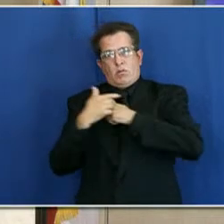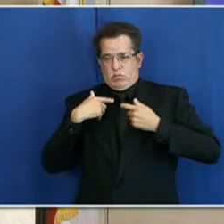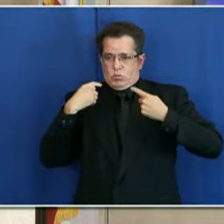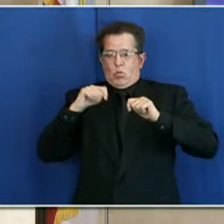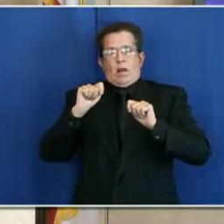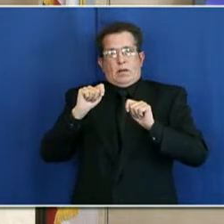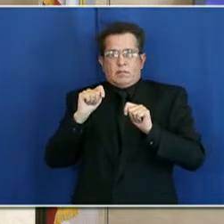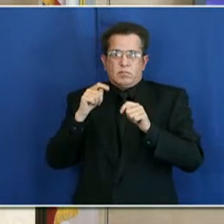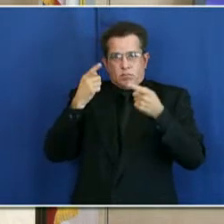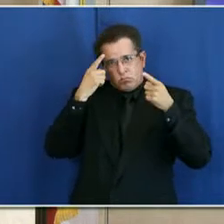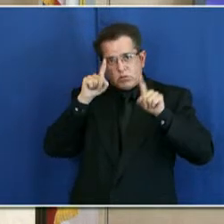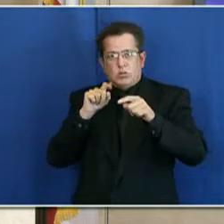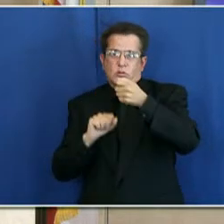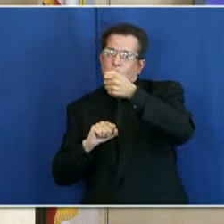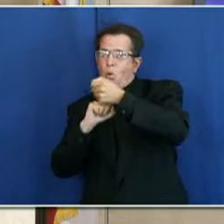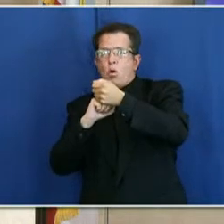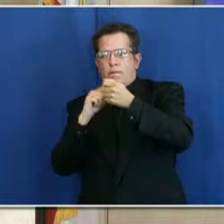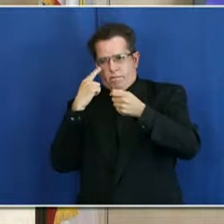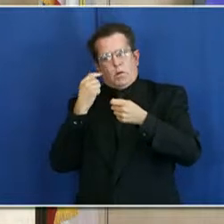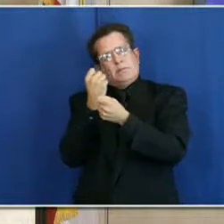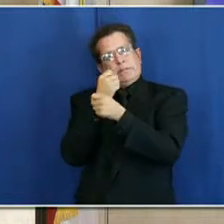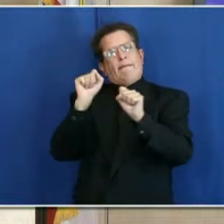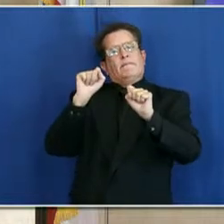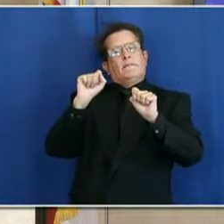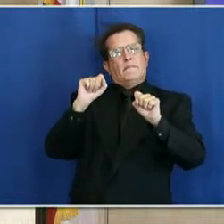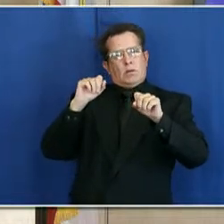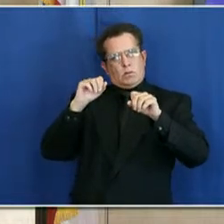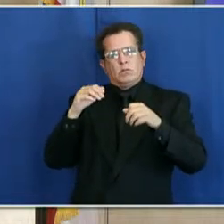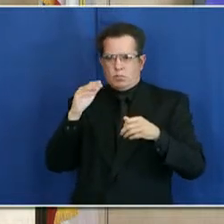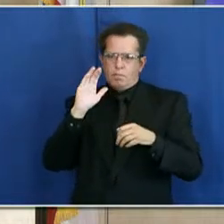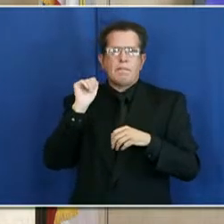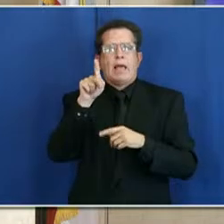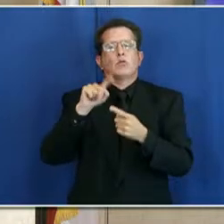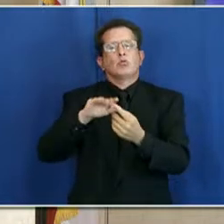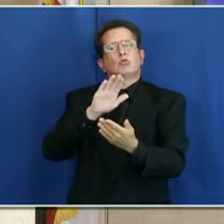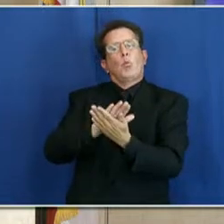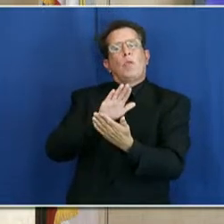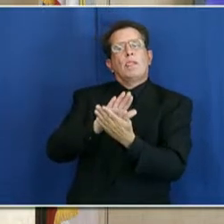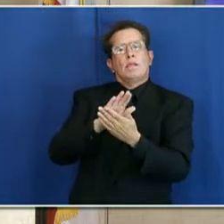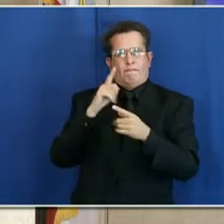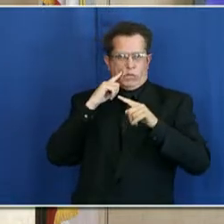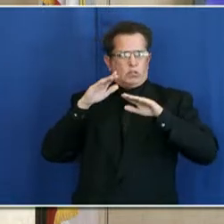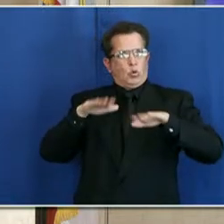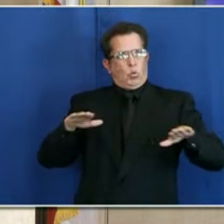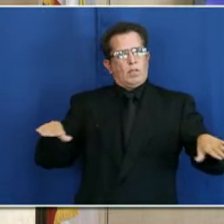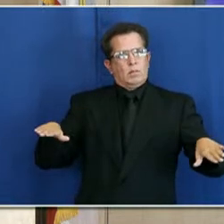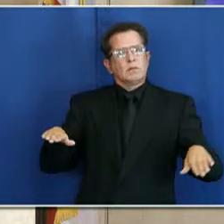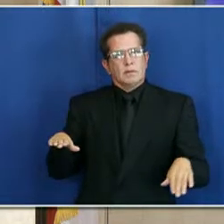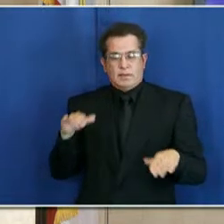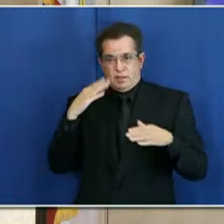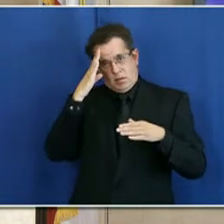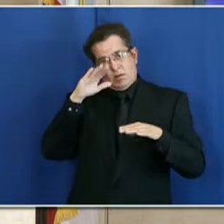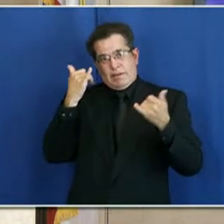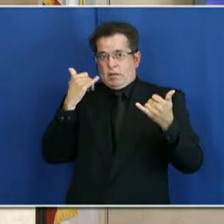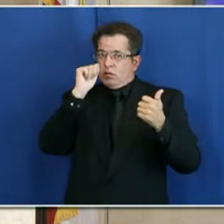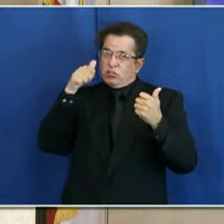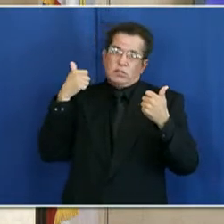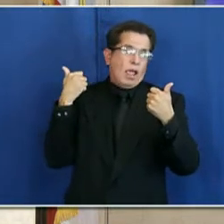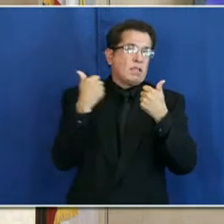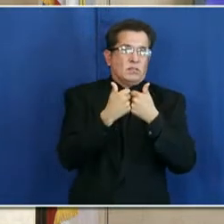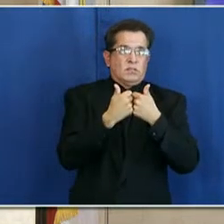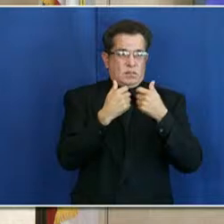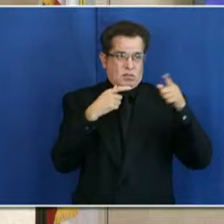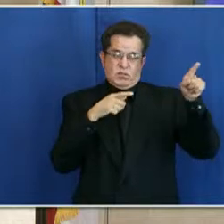and facilitate and support a safe return to a learning environment. There's obviously great challenges surrounding this, and our schools have faced